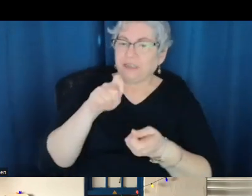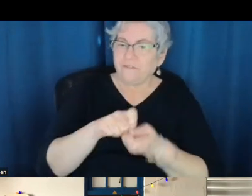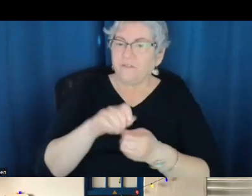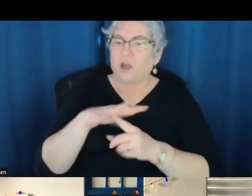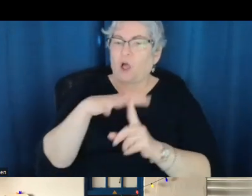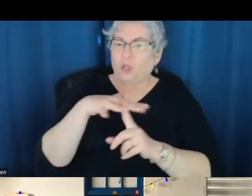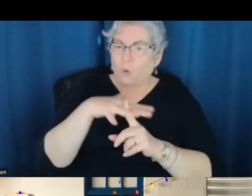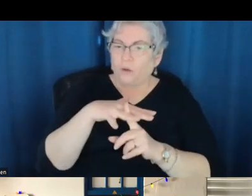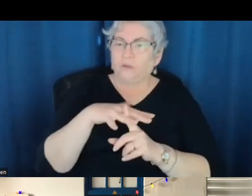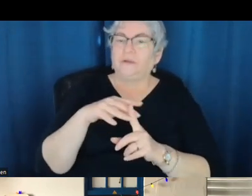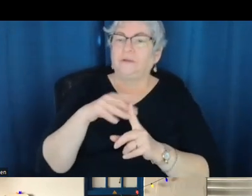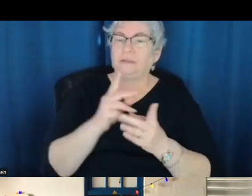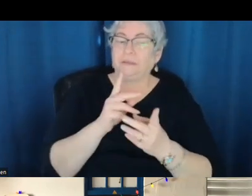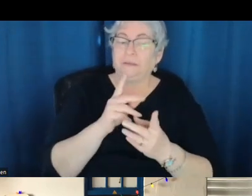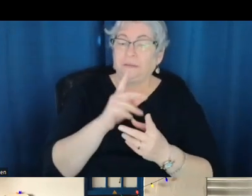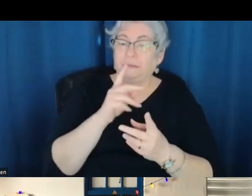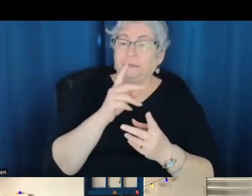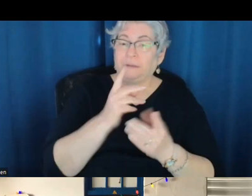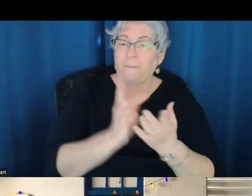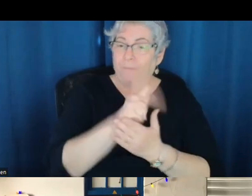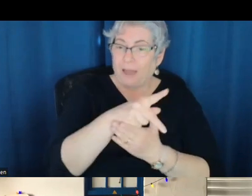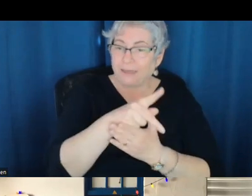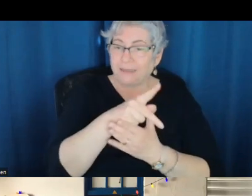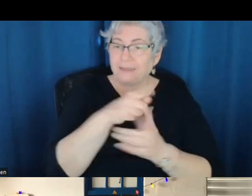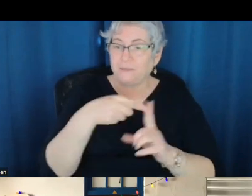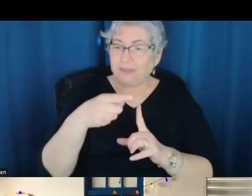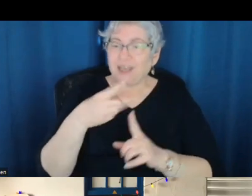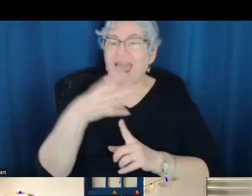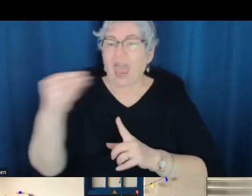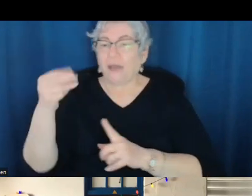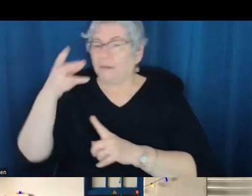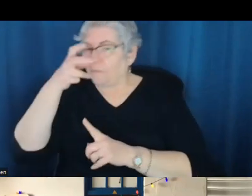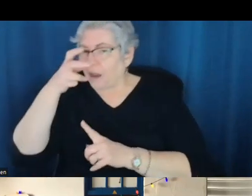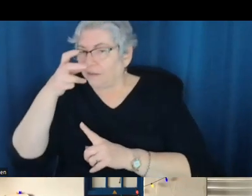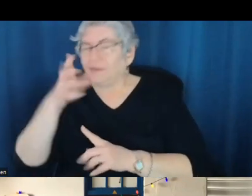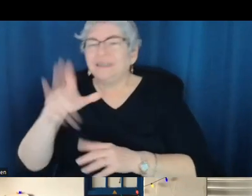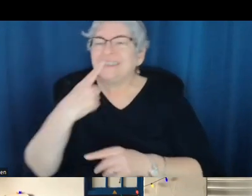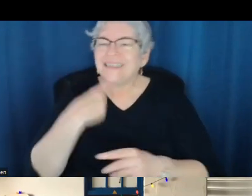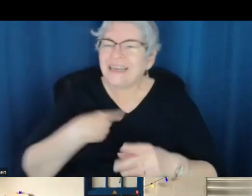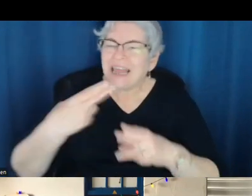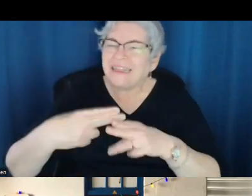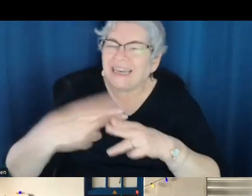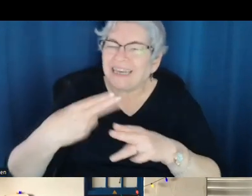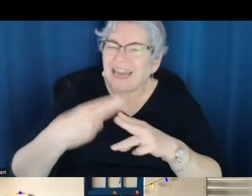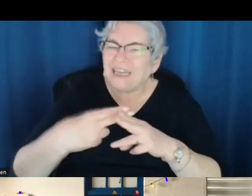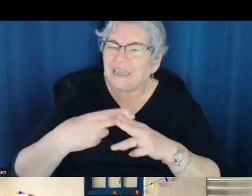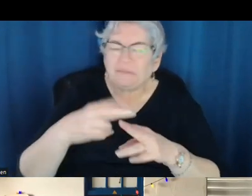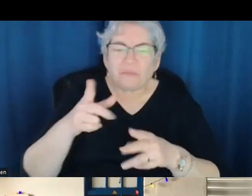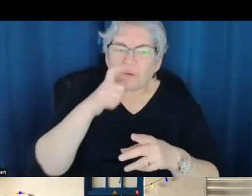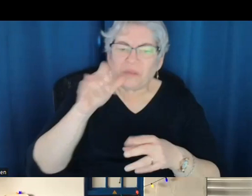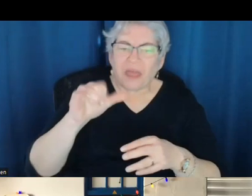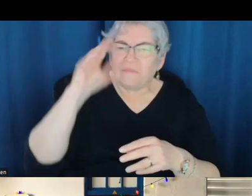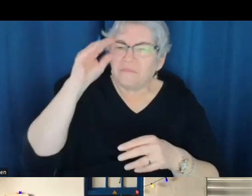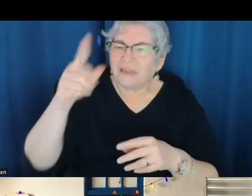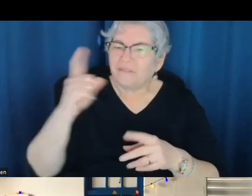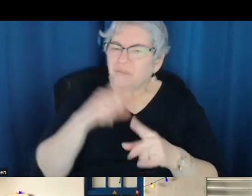local insect populations in your area. Graham, could you repeat that name you just mentioned or the resource you mentioned for